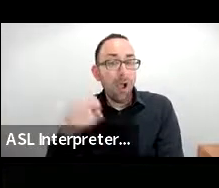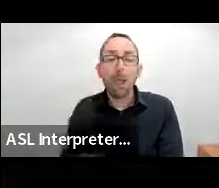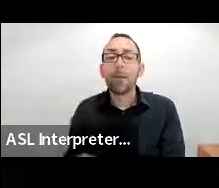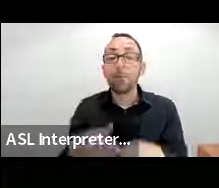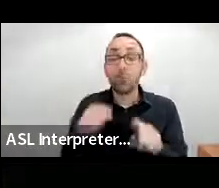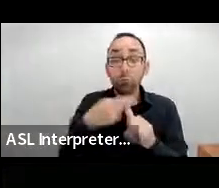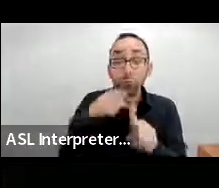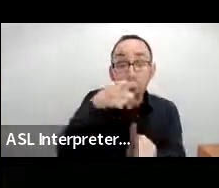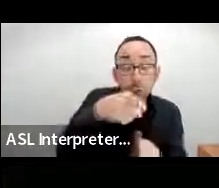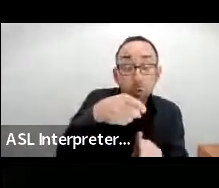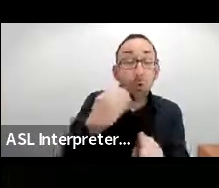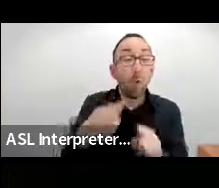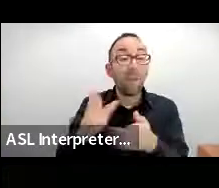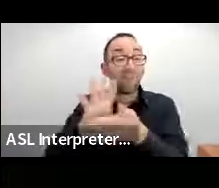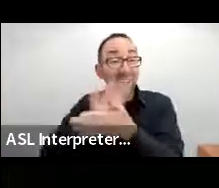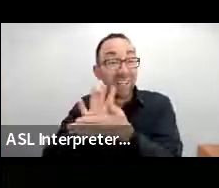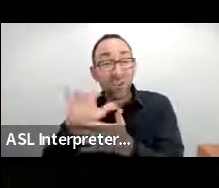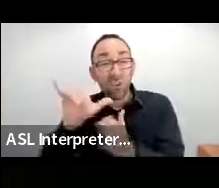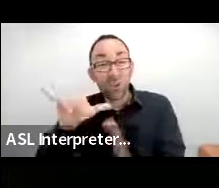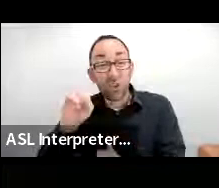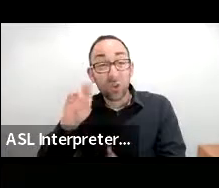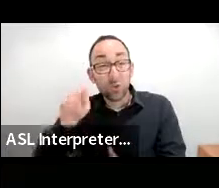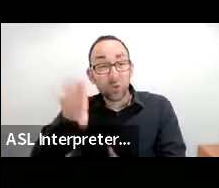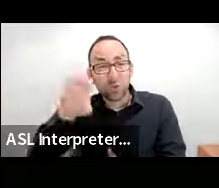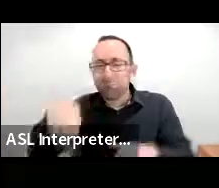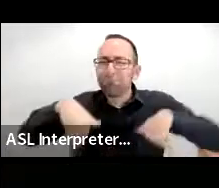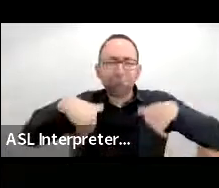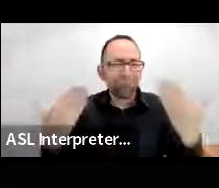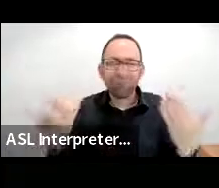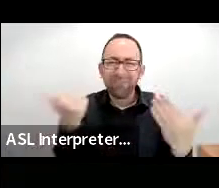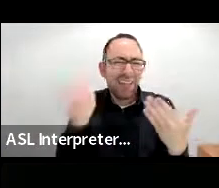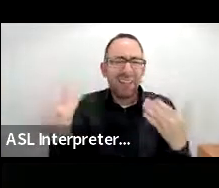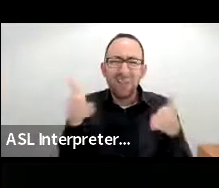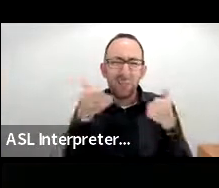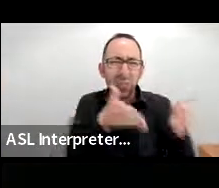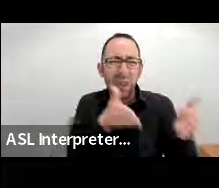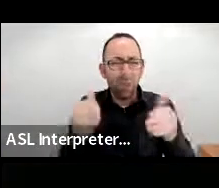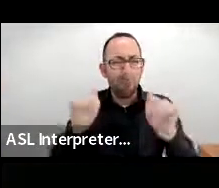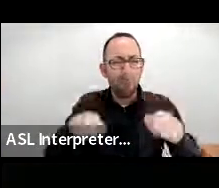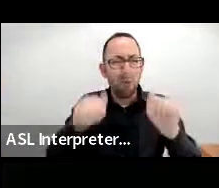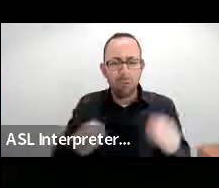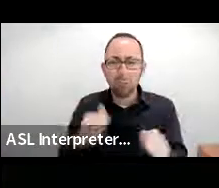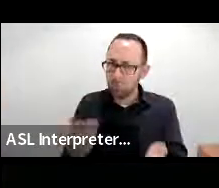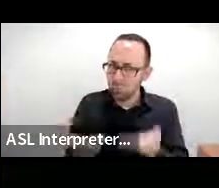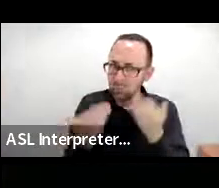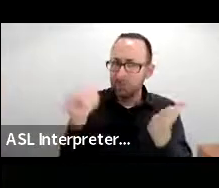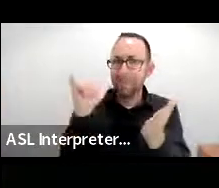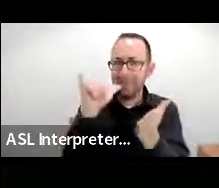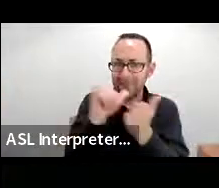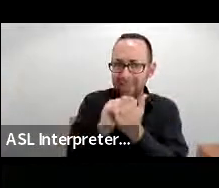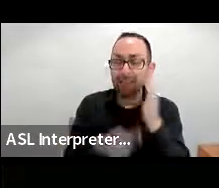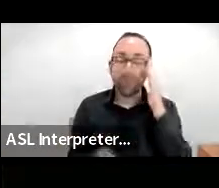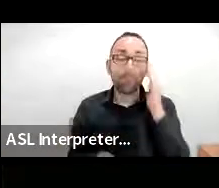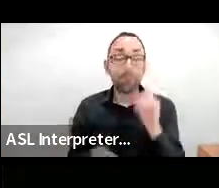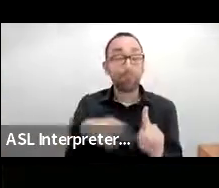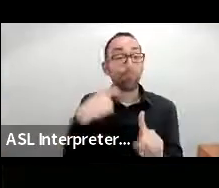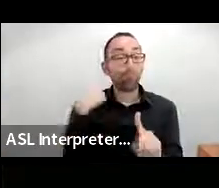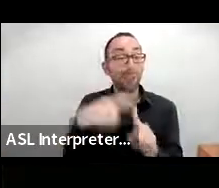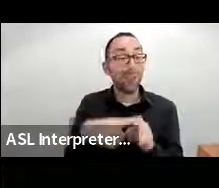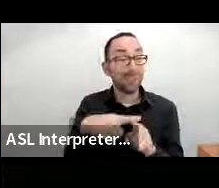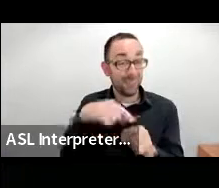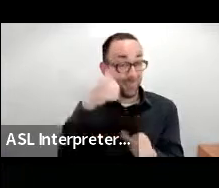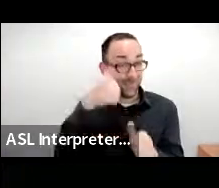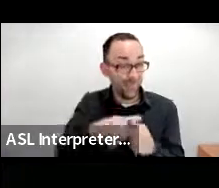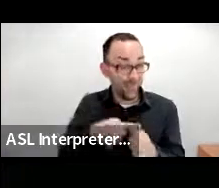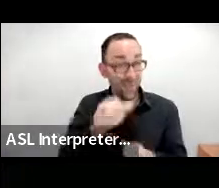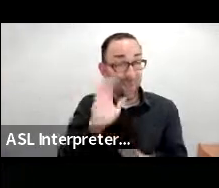that's through YouTube, whatever means you have as a family, we would highly recommend that. And also keep in mind that your child will